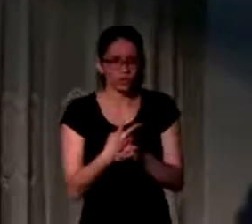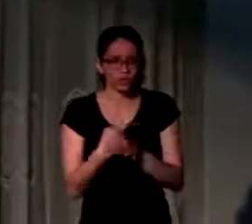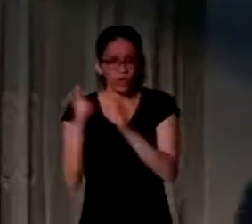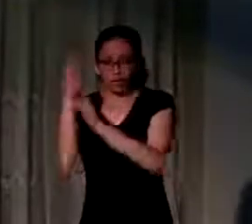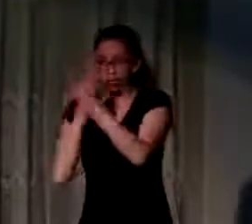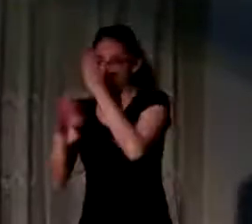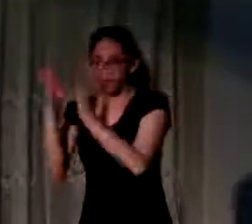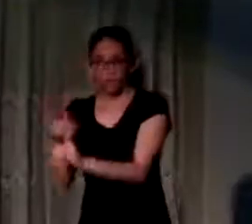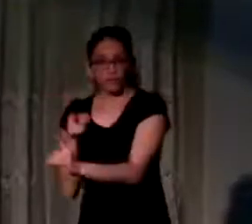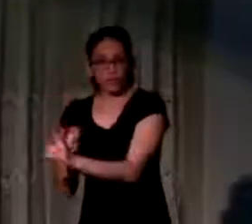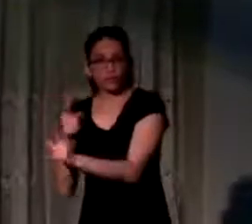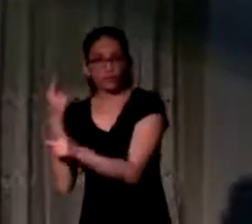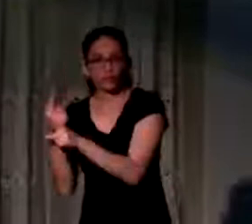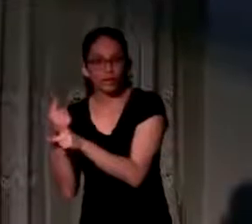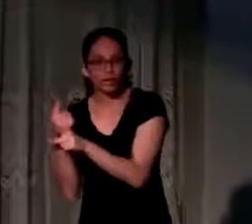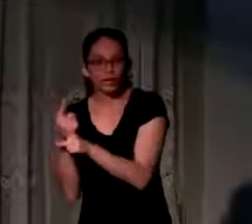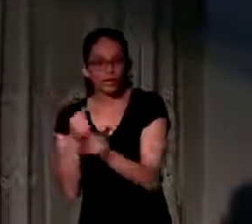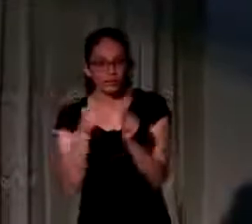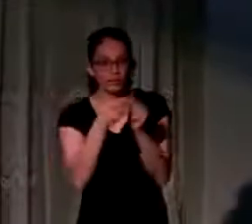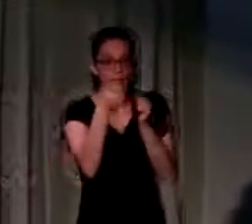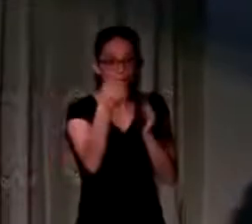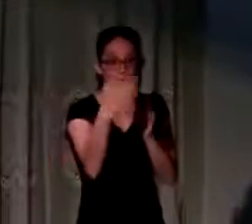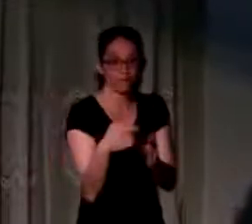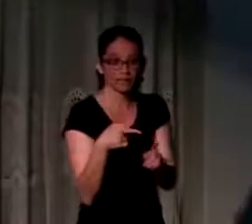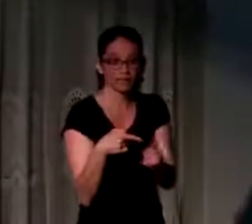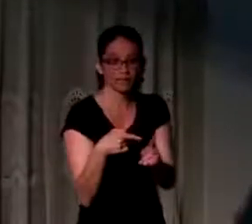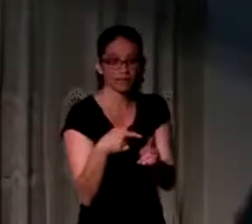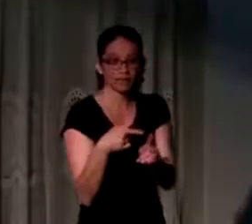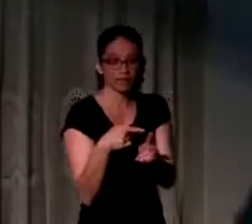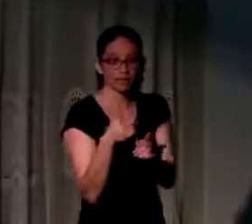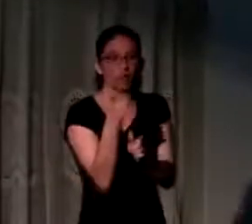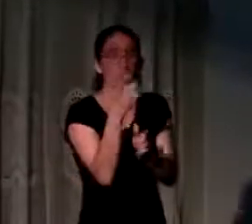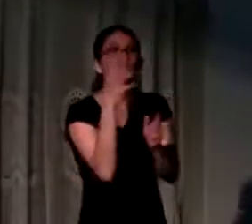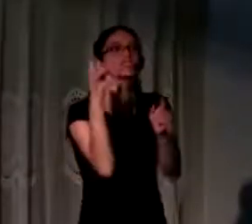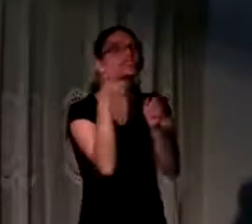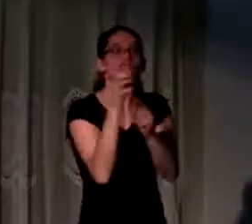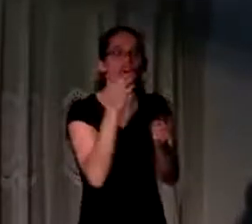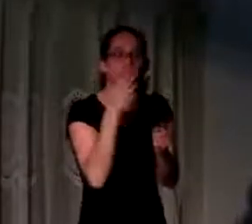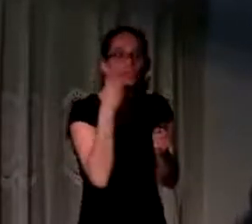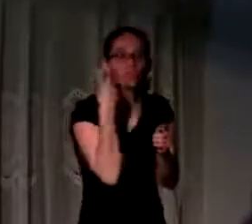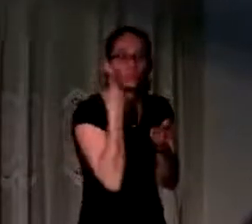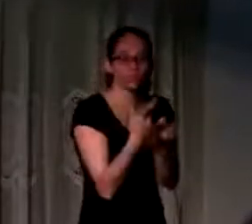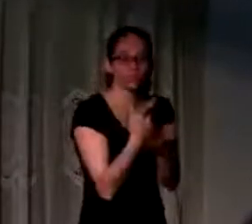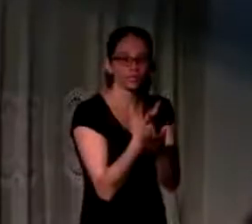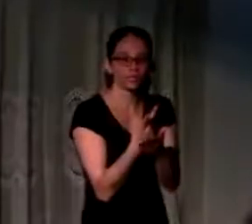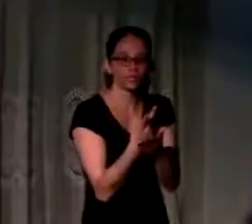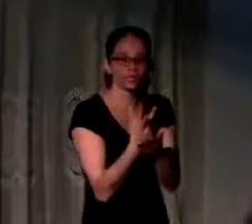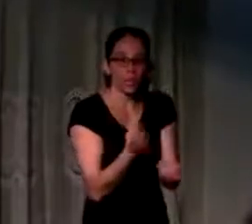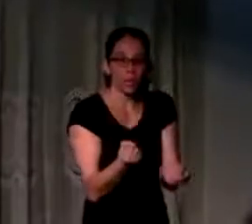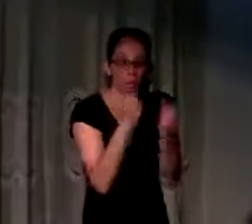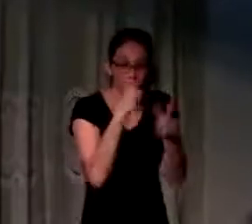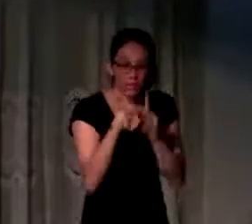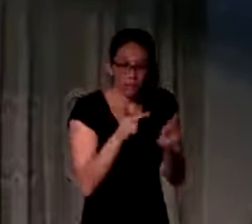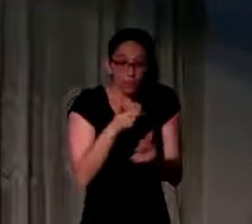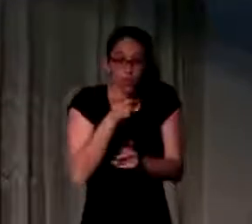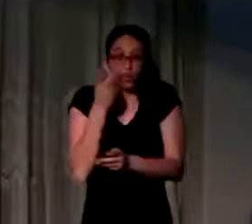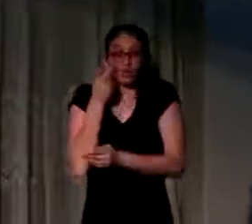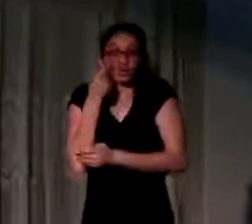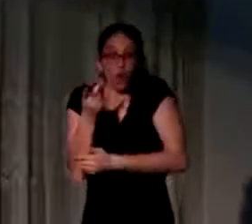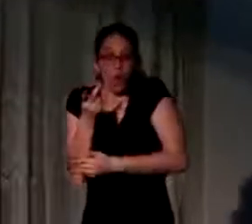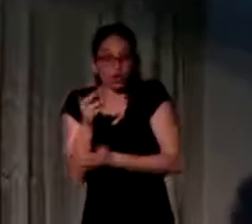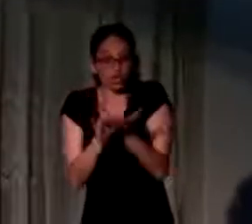enemies who tried to stop became the great witnesses. The hundreds and hundreds of eyewitnesses became the early